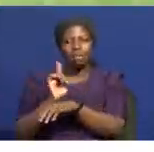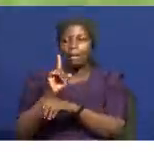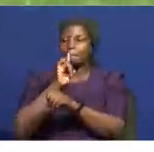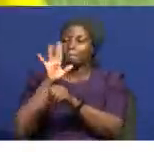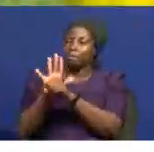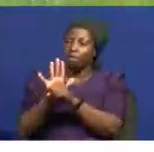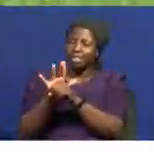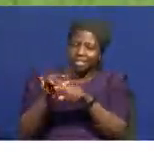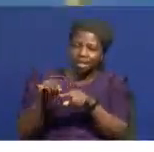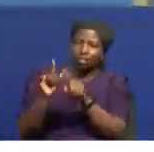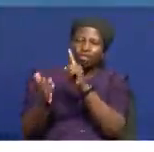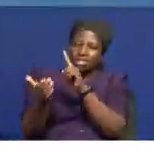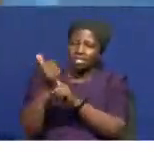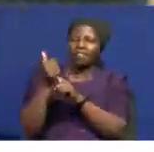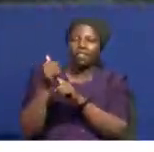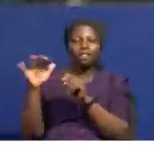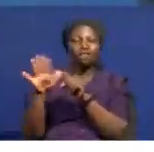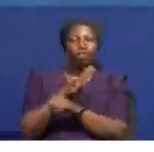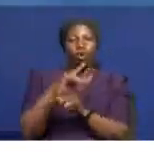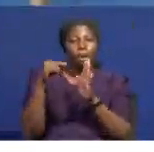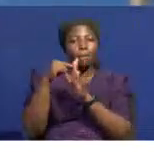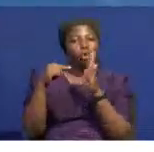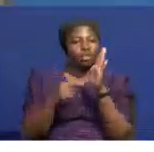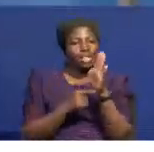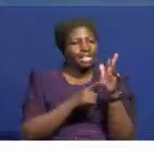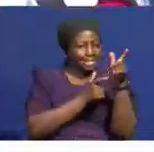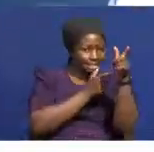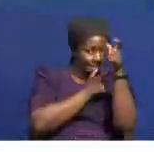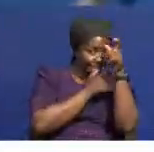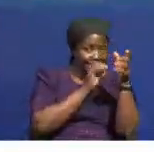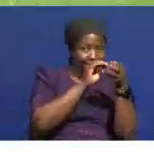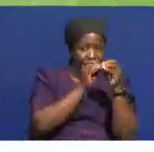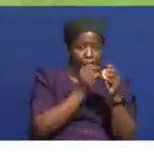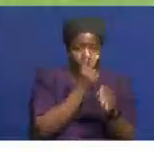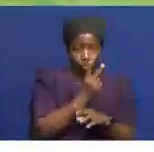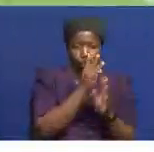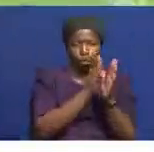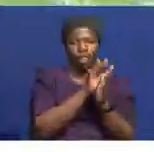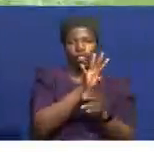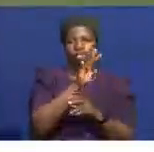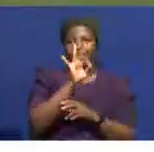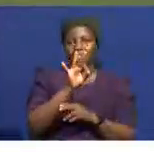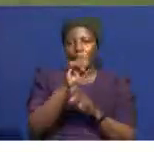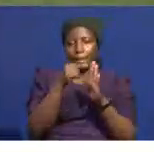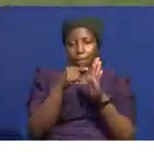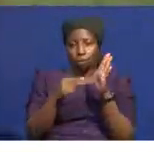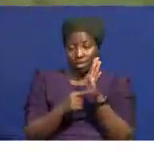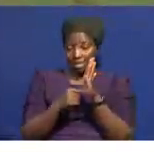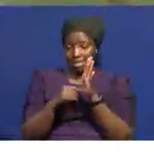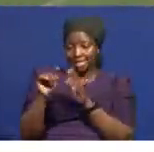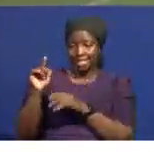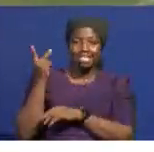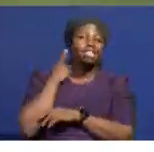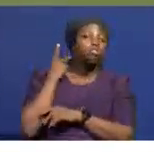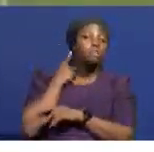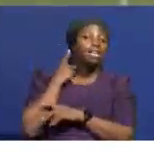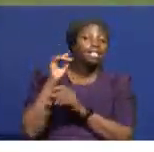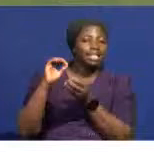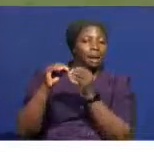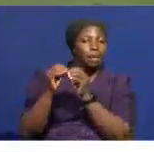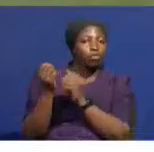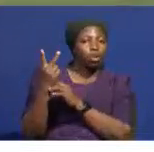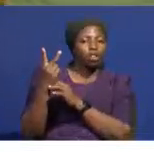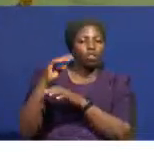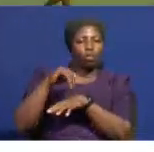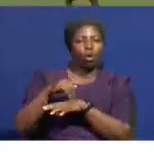them of maximum points. After the match, Tusker remained second on 43 points, as Sharks are 12th. On 30 points.